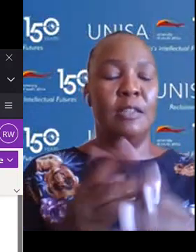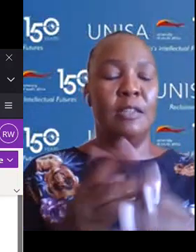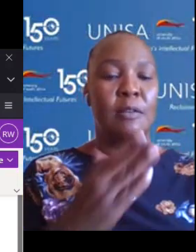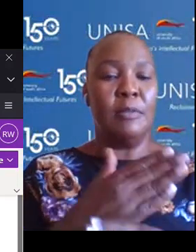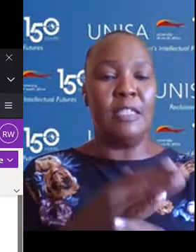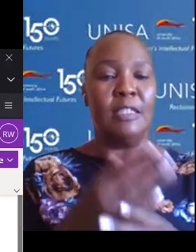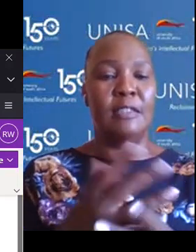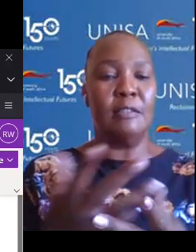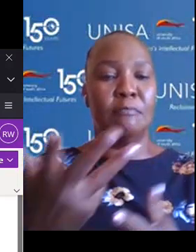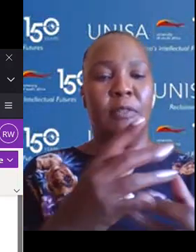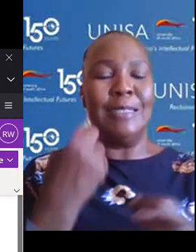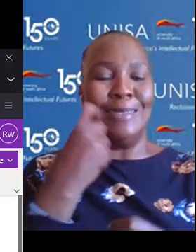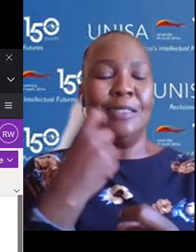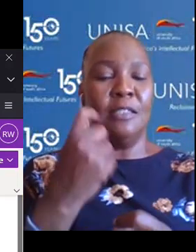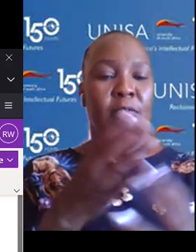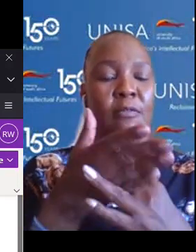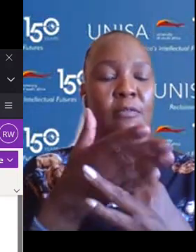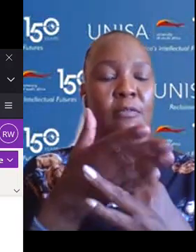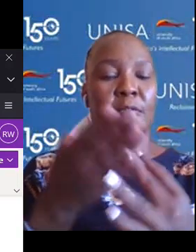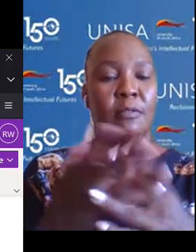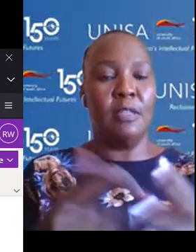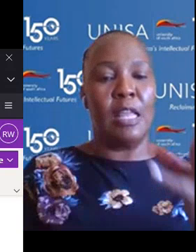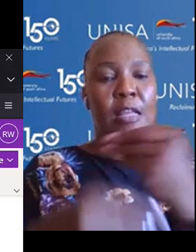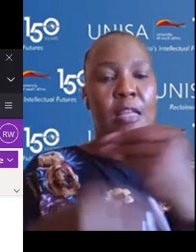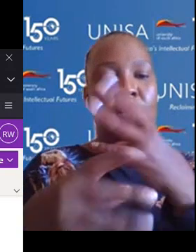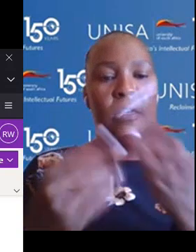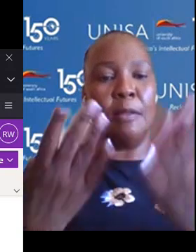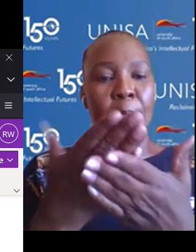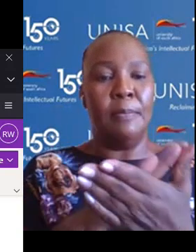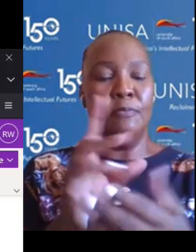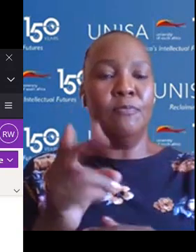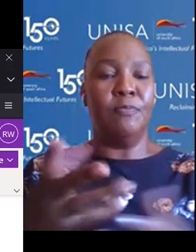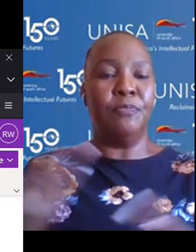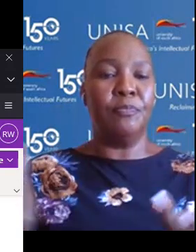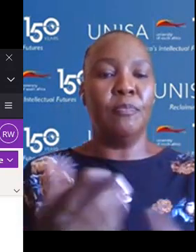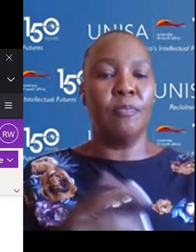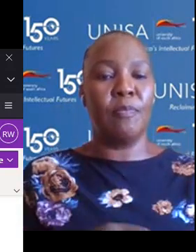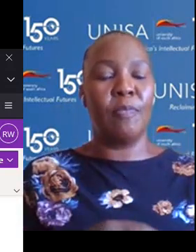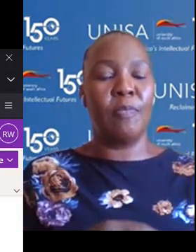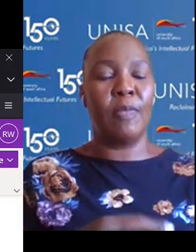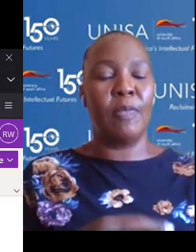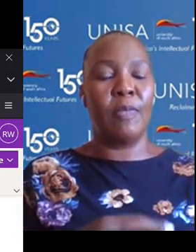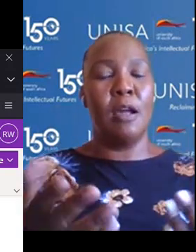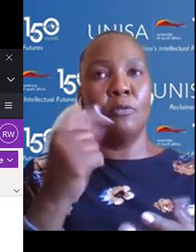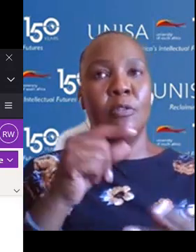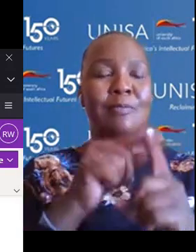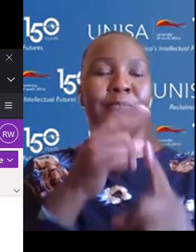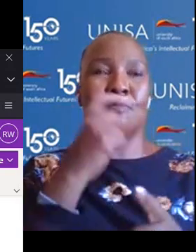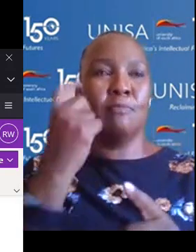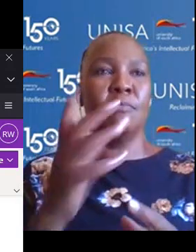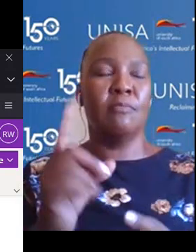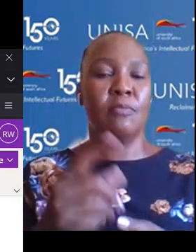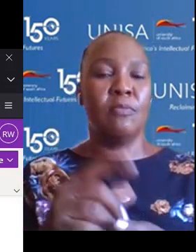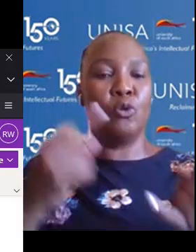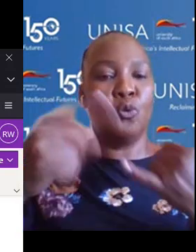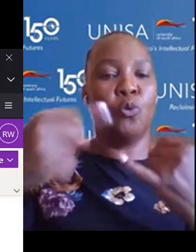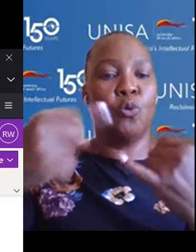interactive. So I can, for instance, also add a page. So I'll call this one